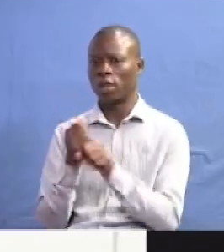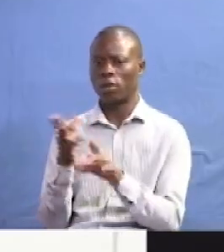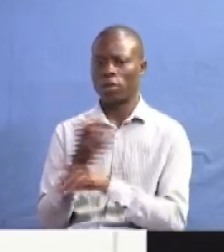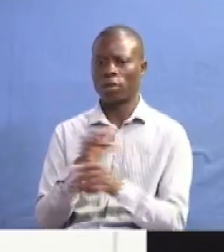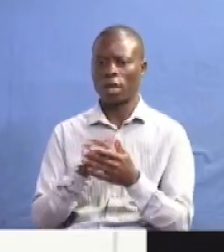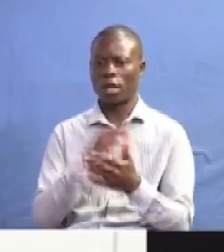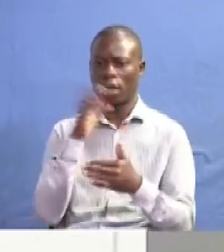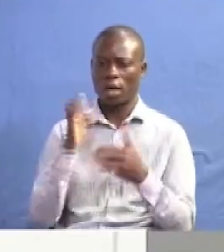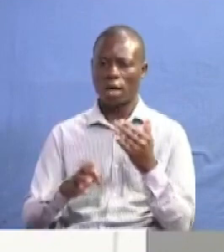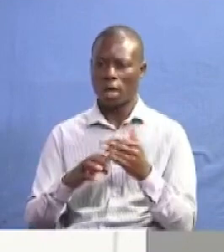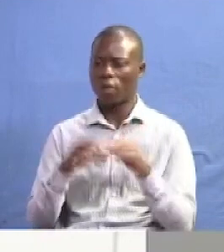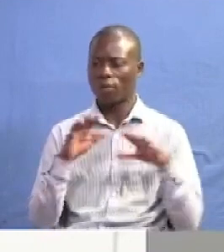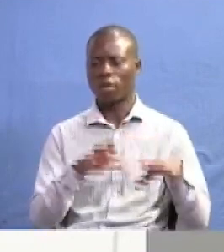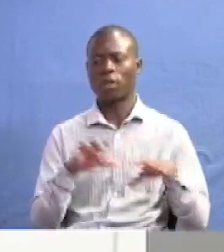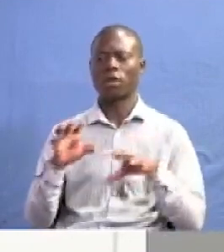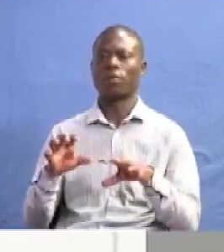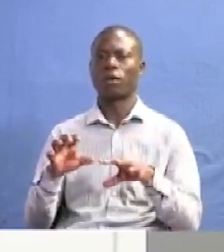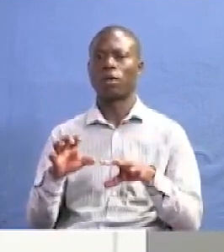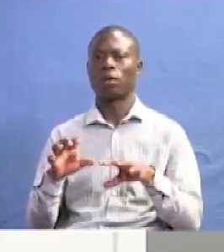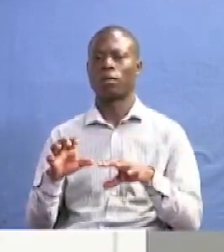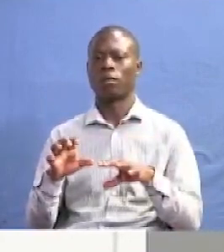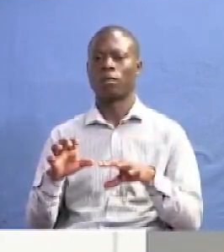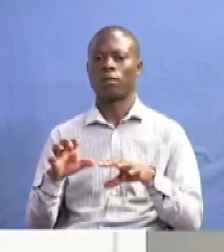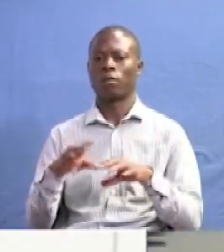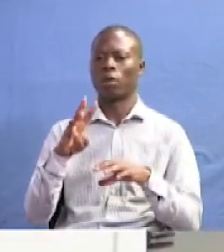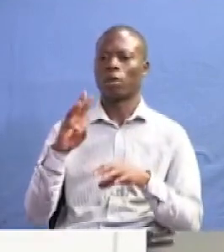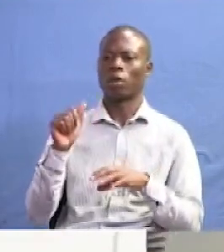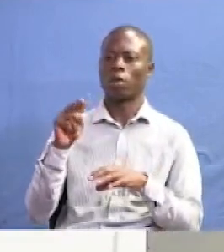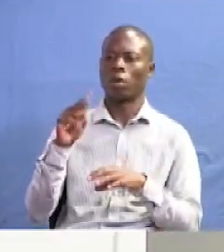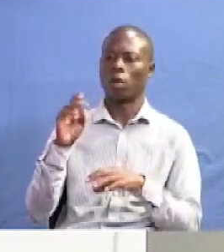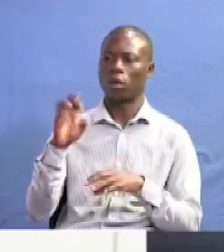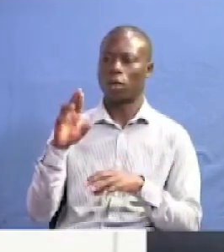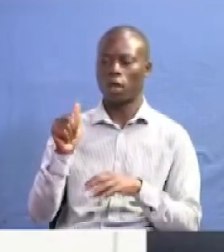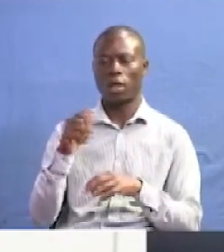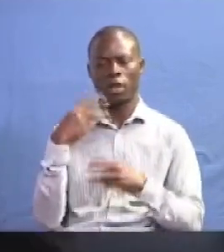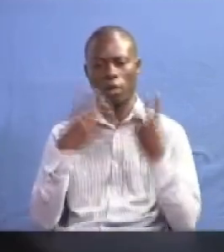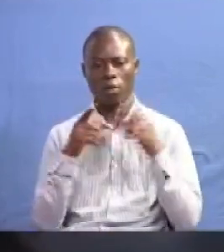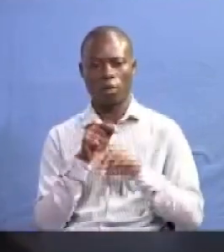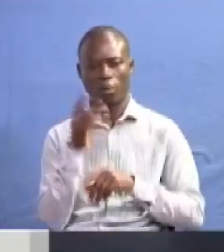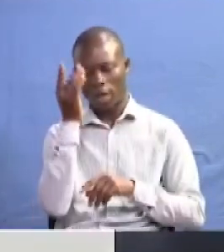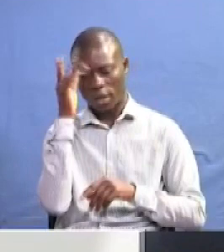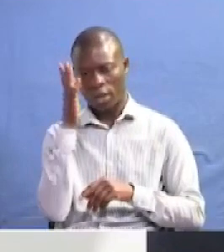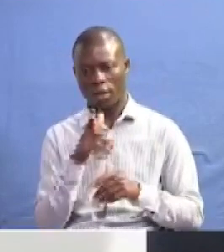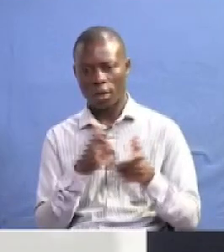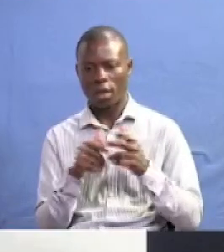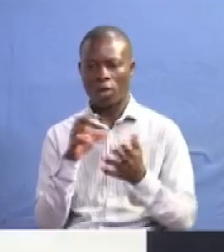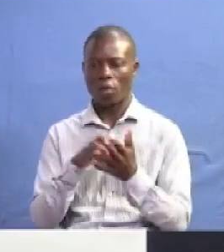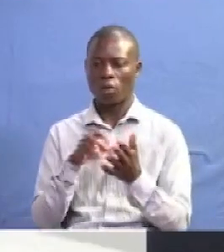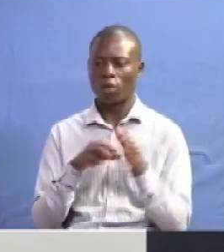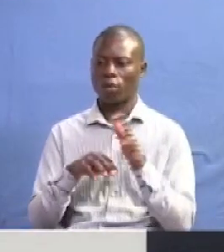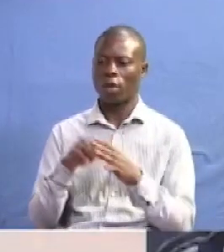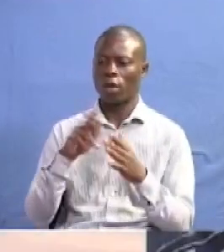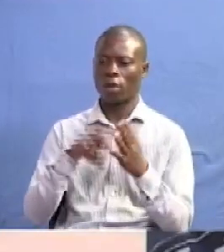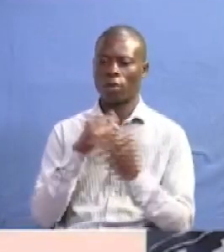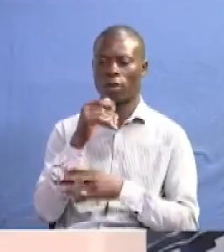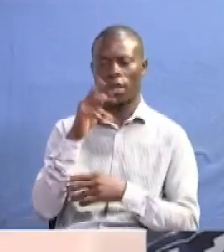up suffering a great deal. Elsie Wandera, an endometriosis warrior and the founder of Endometriosis Foundation of Kenya,